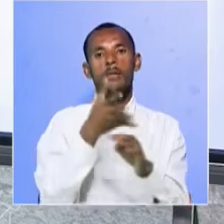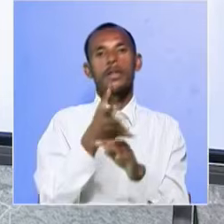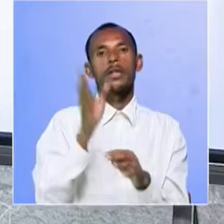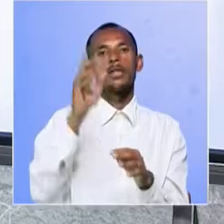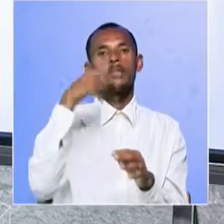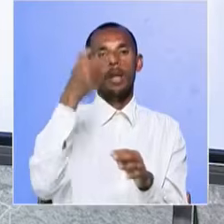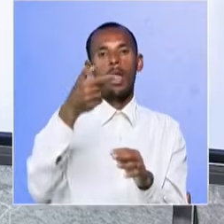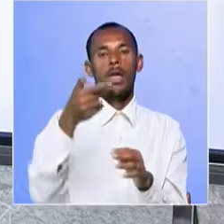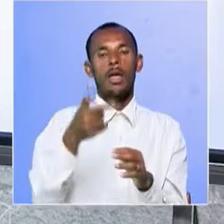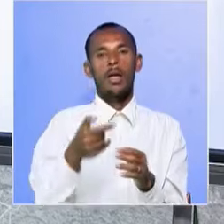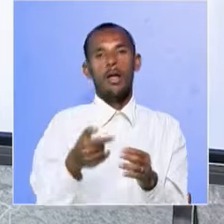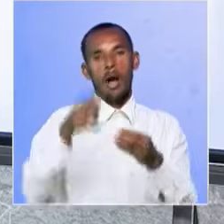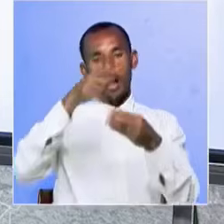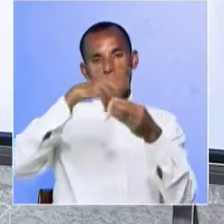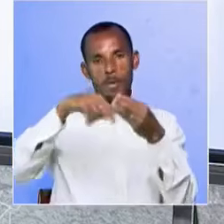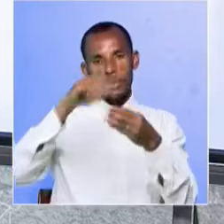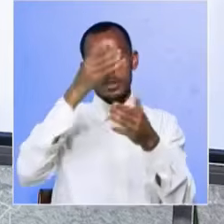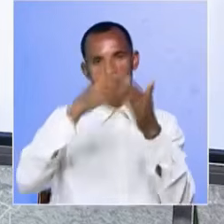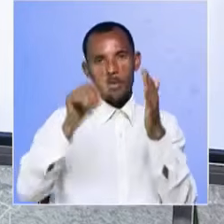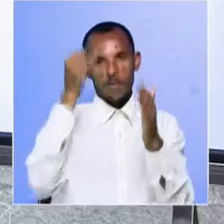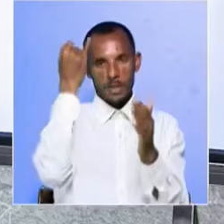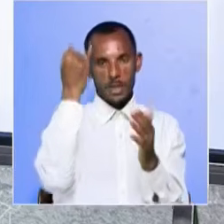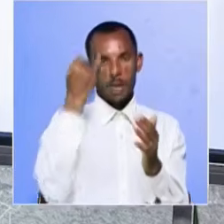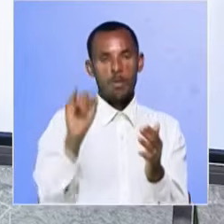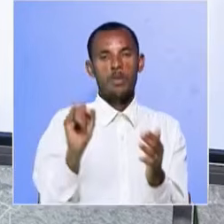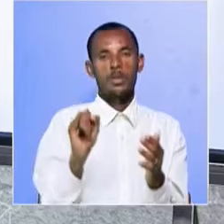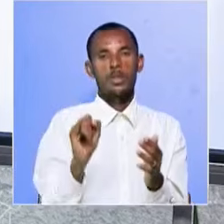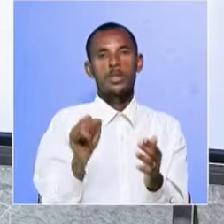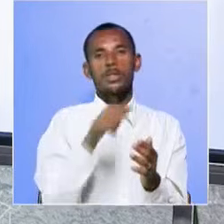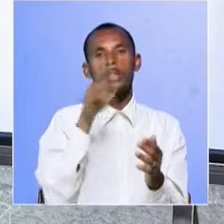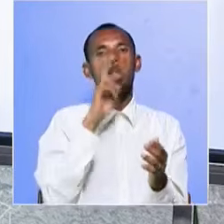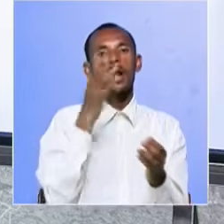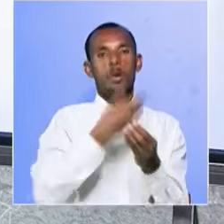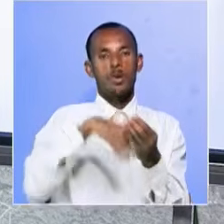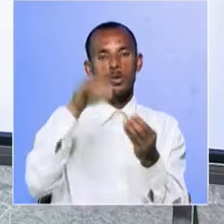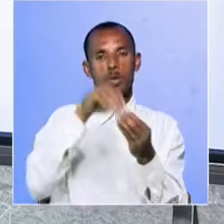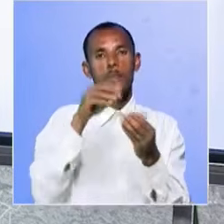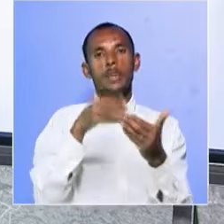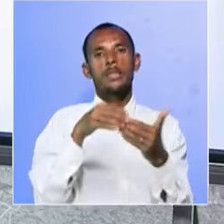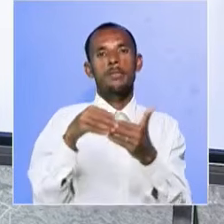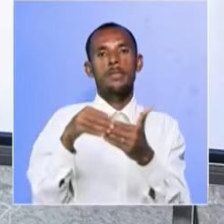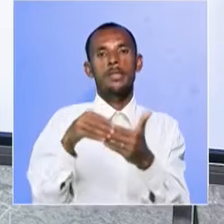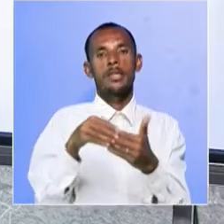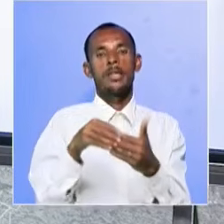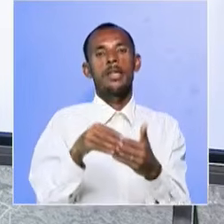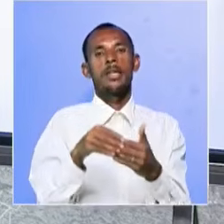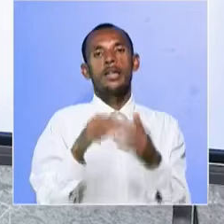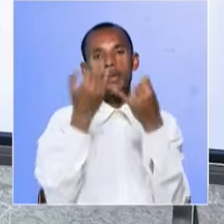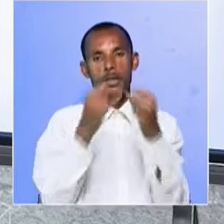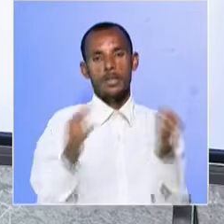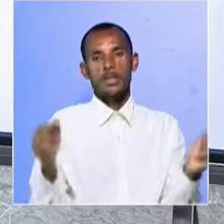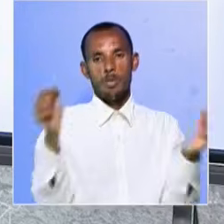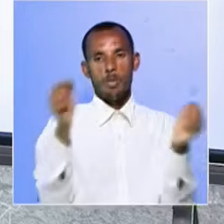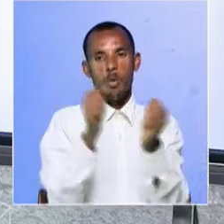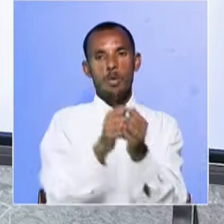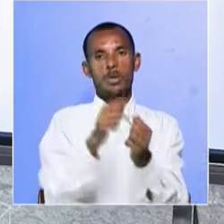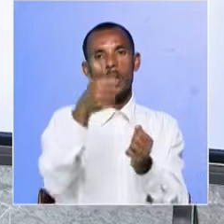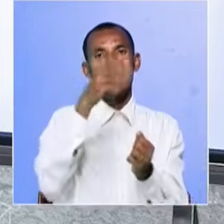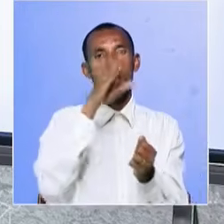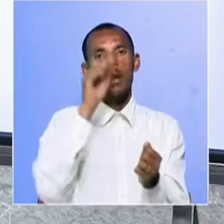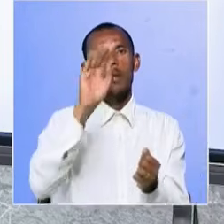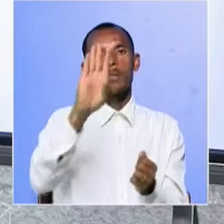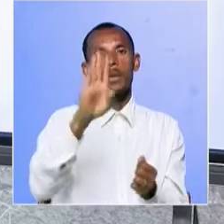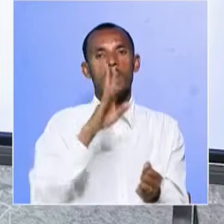saying about some of the terminologies, there are also principles in division. If both A and